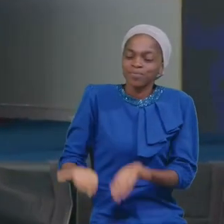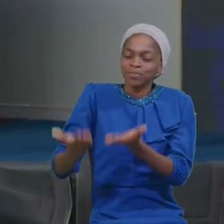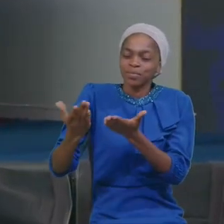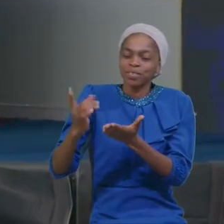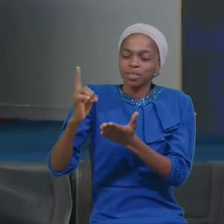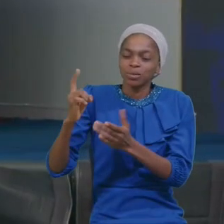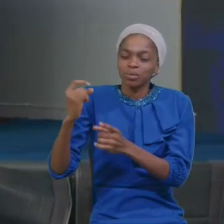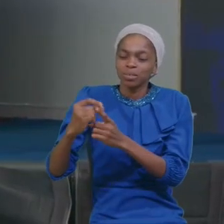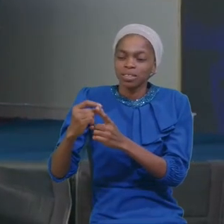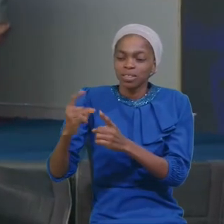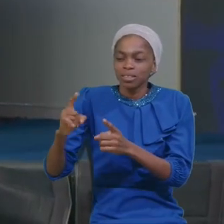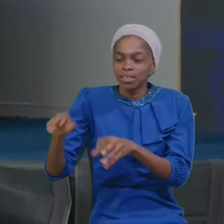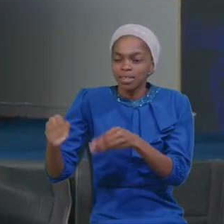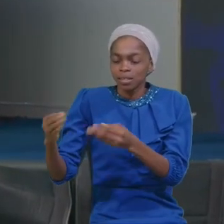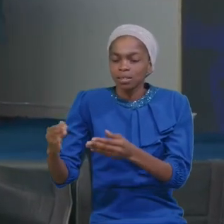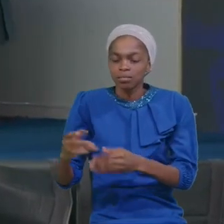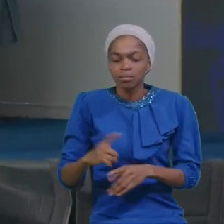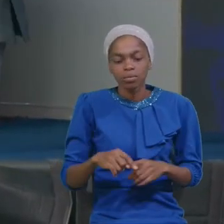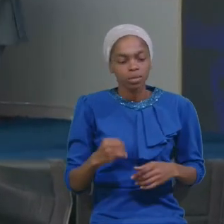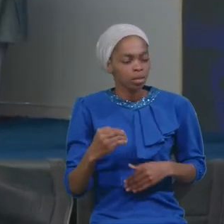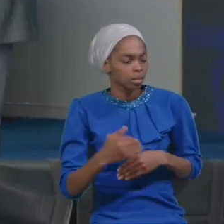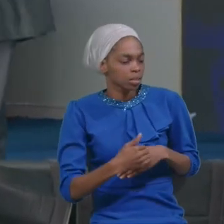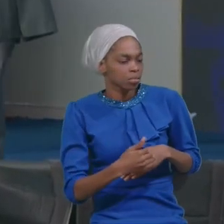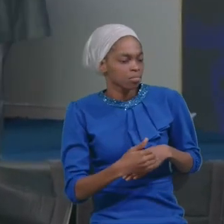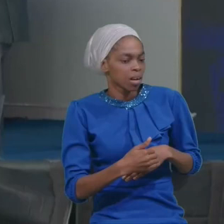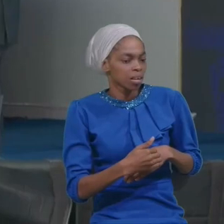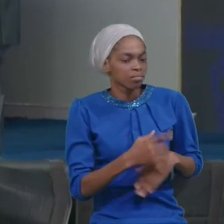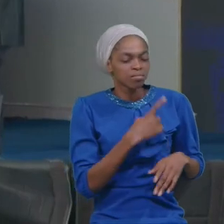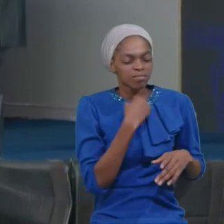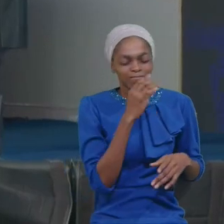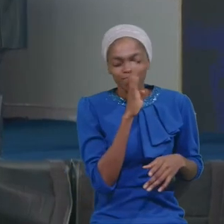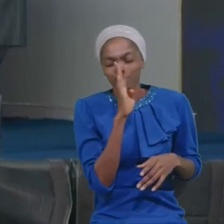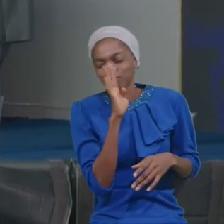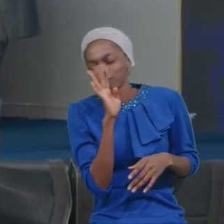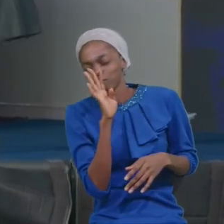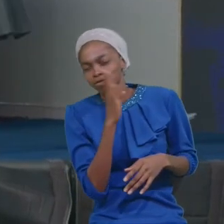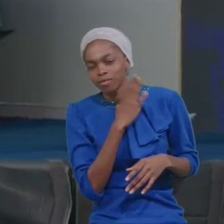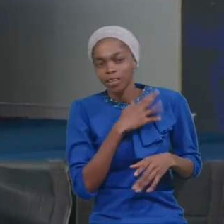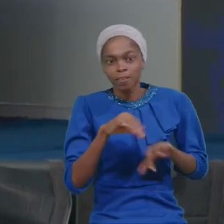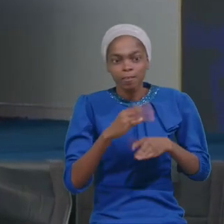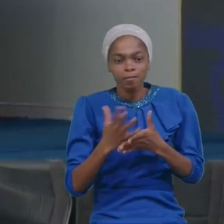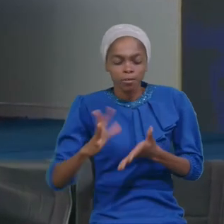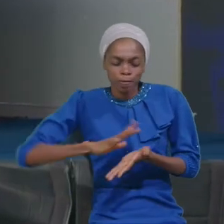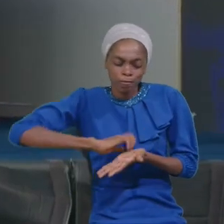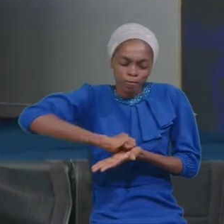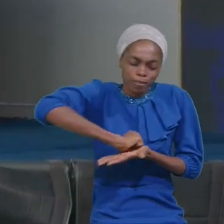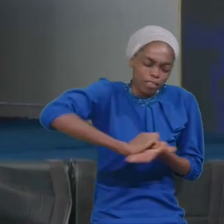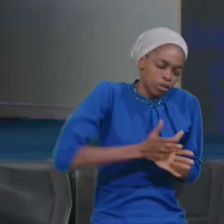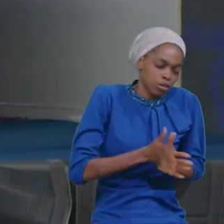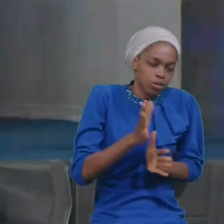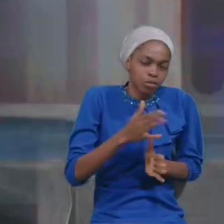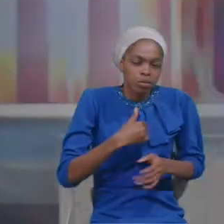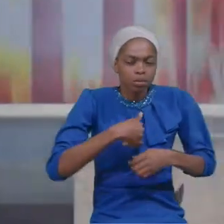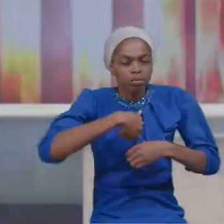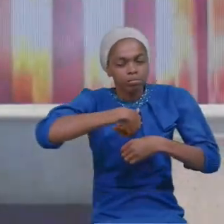will crush you and bring you down. And when you know about it, you hurt. And all the hurts of your life,